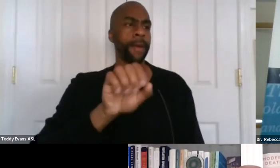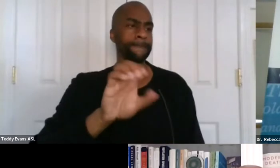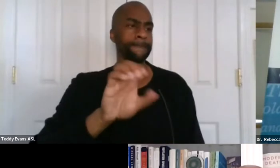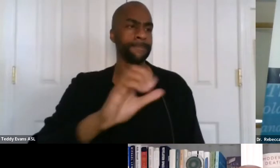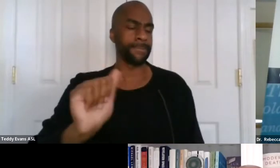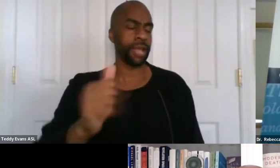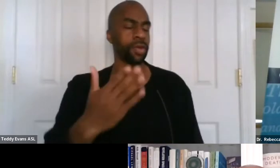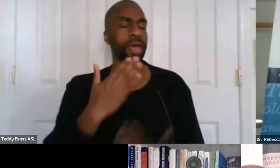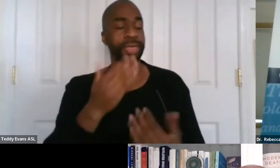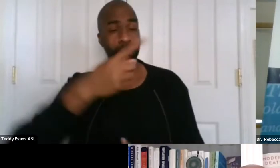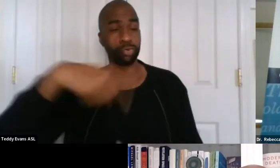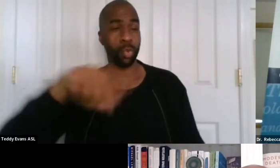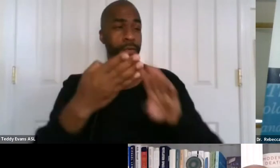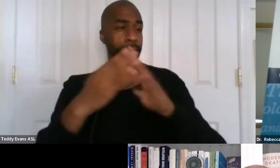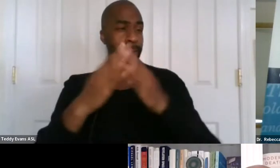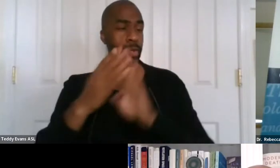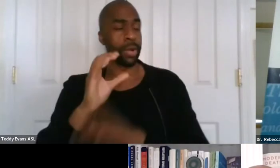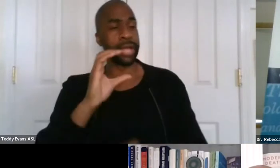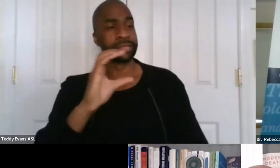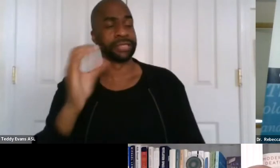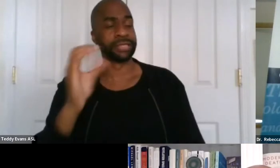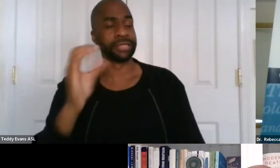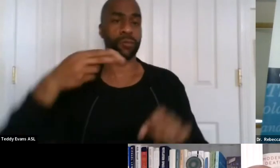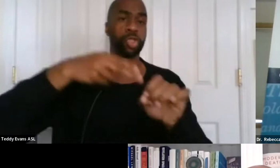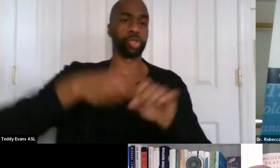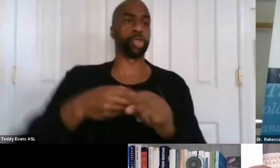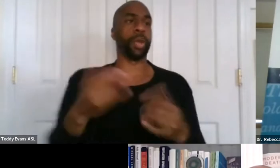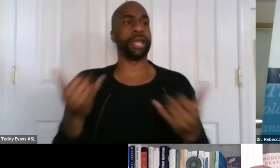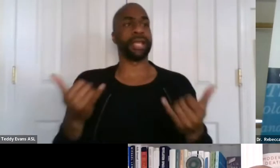community for joining on for this webinar.